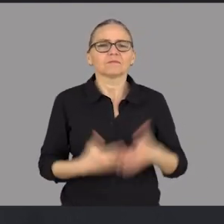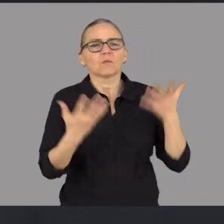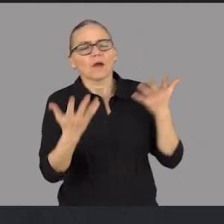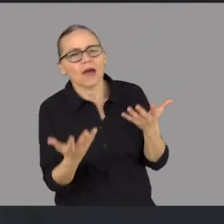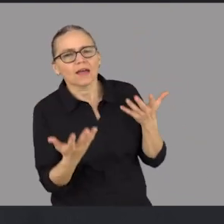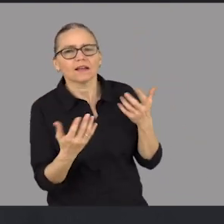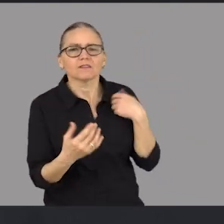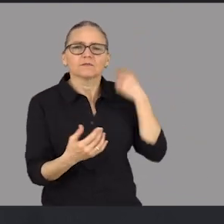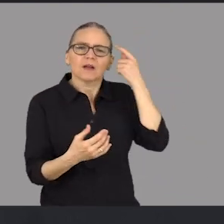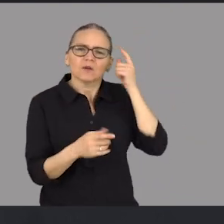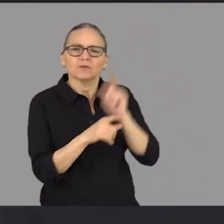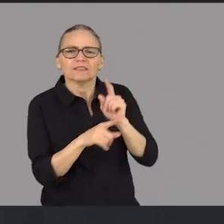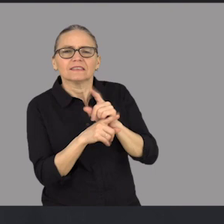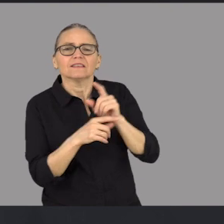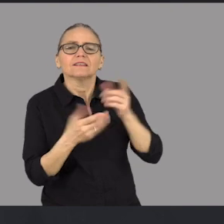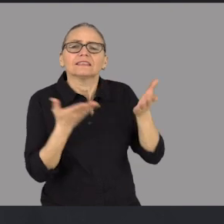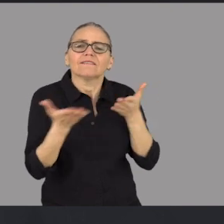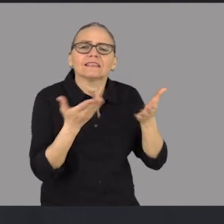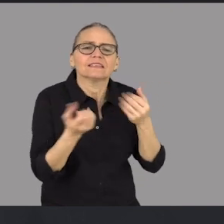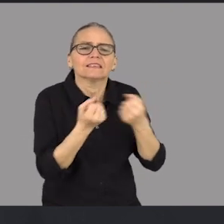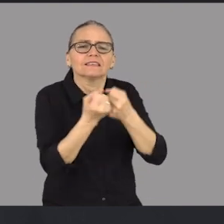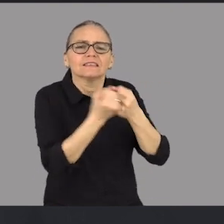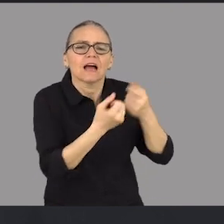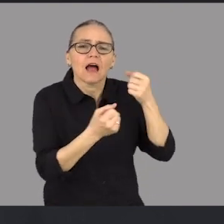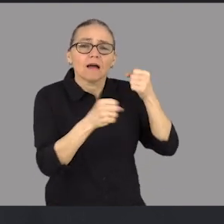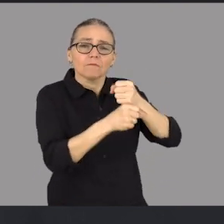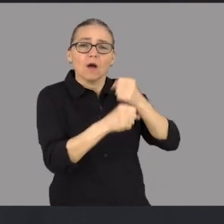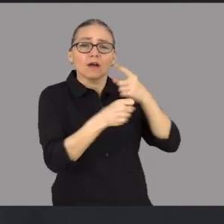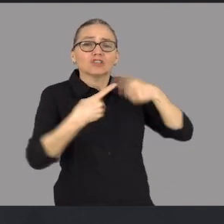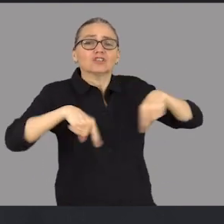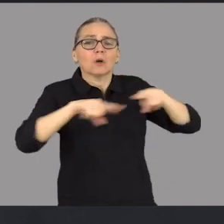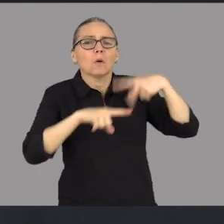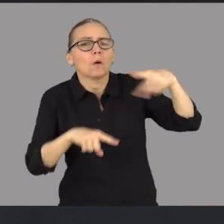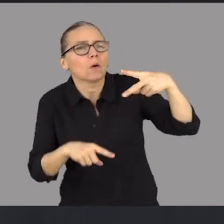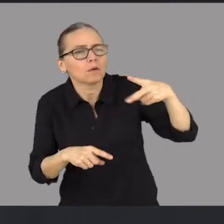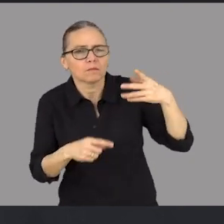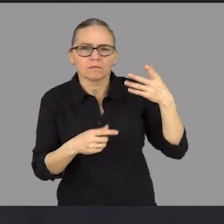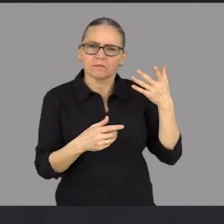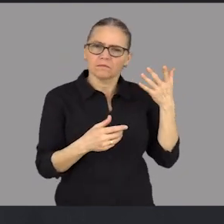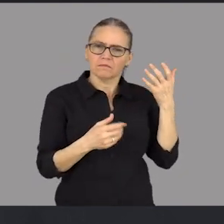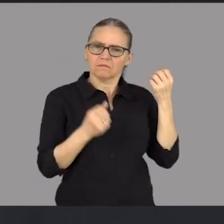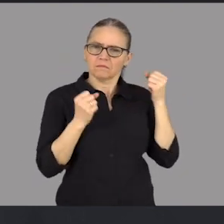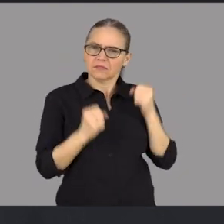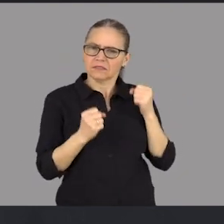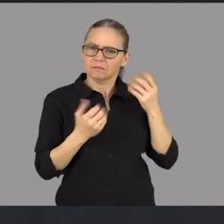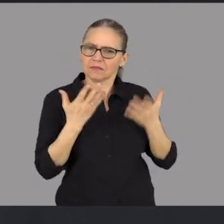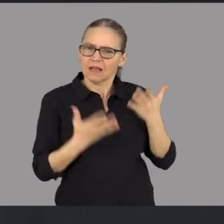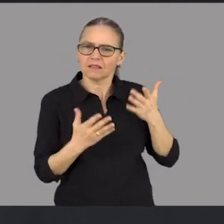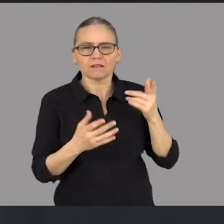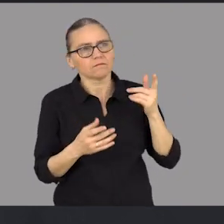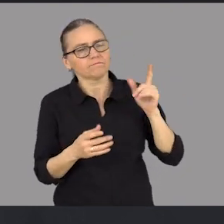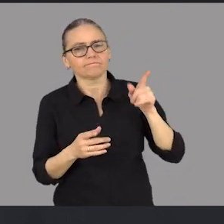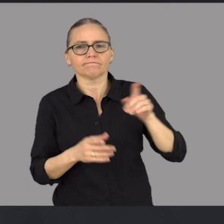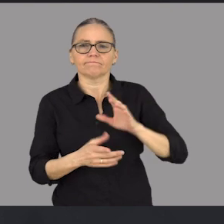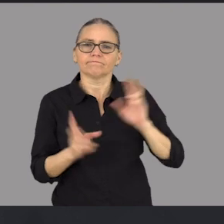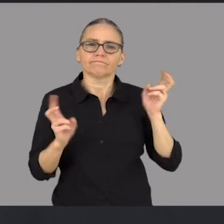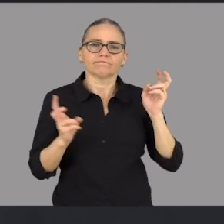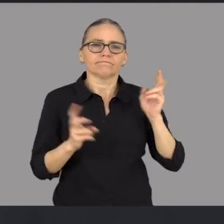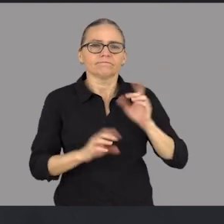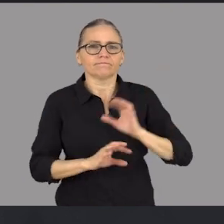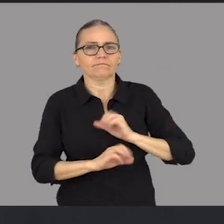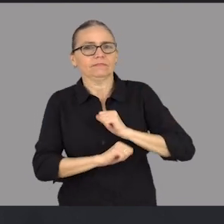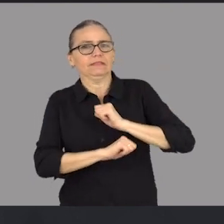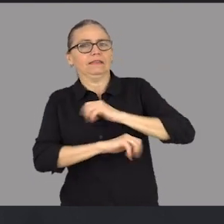Yeah, I also think this is where the employment service providers in your area, if you connect with them, they can